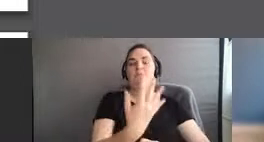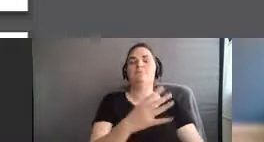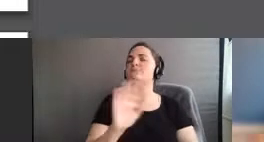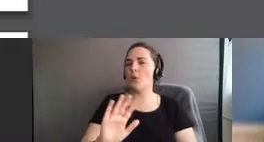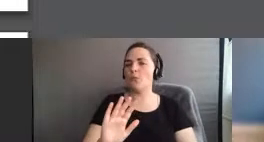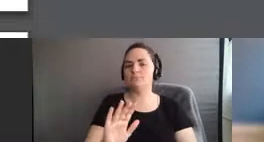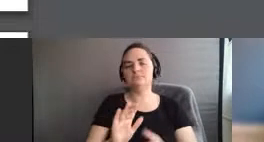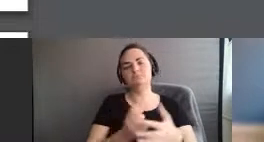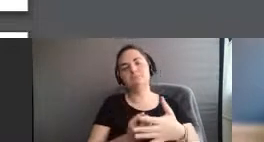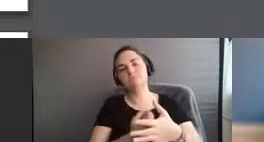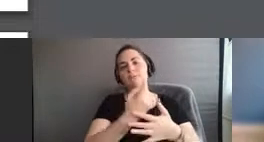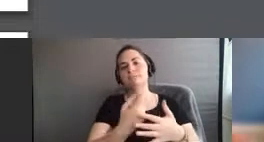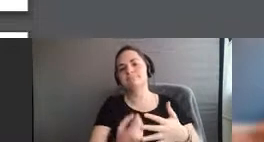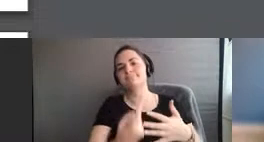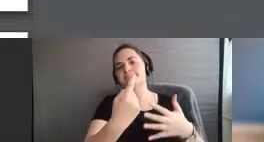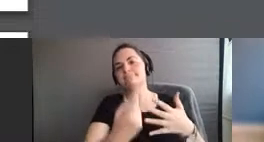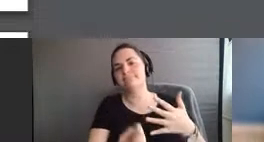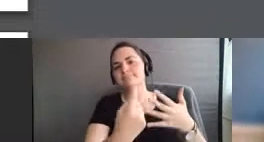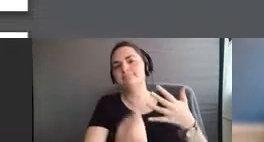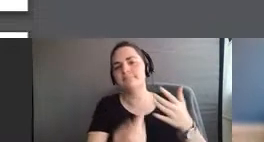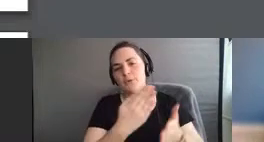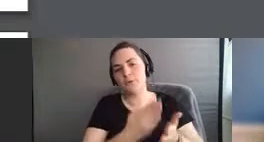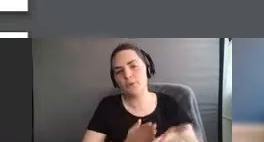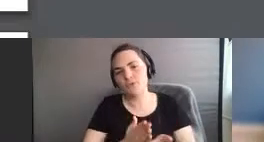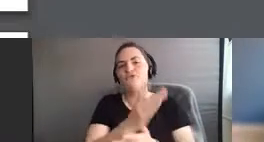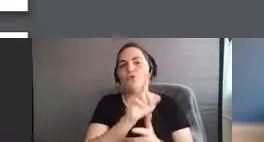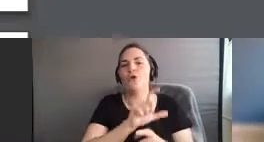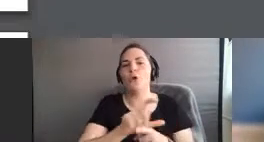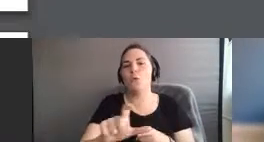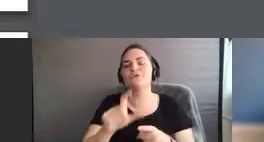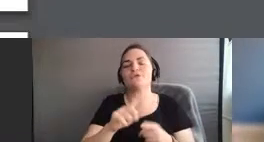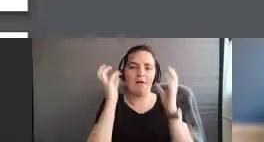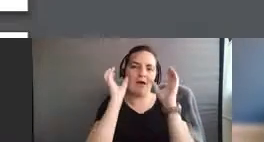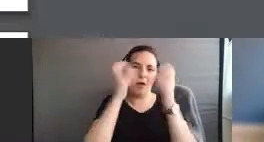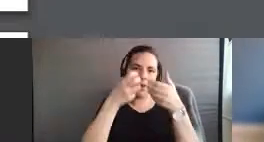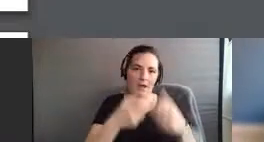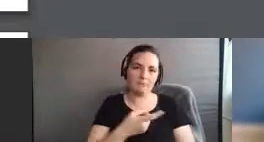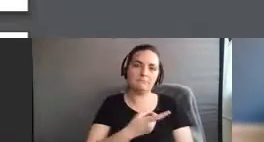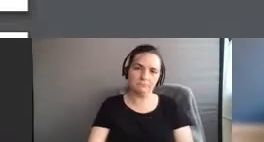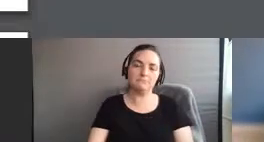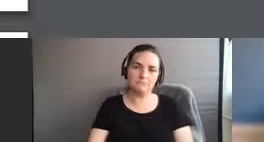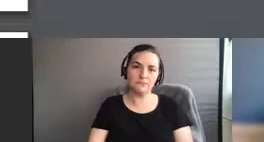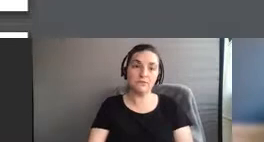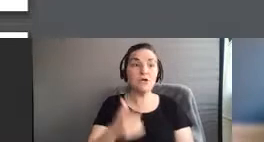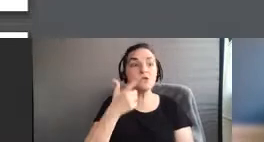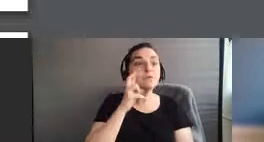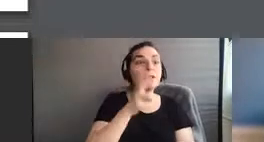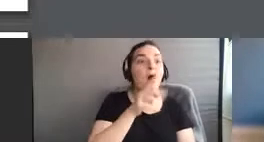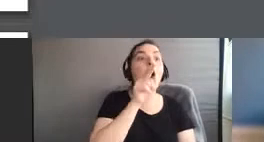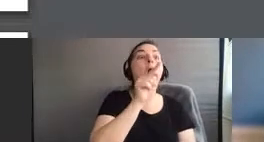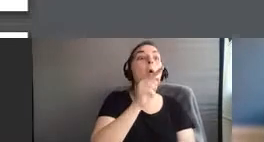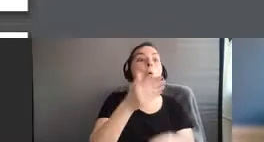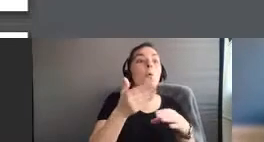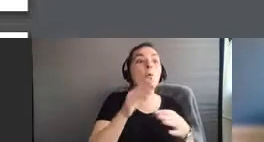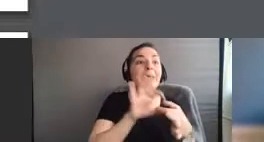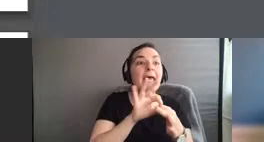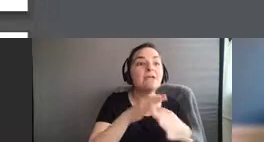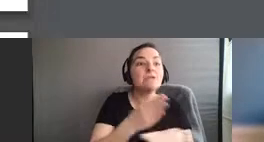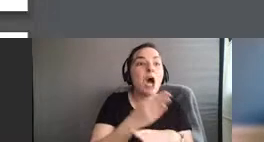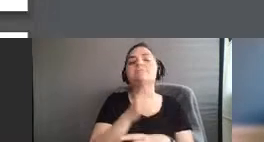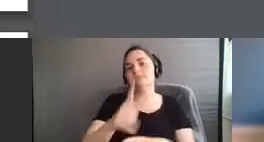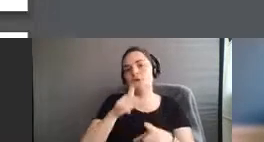appear throughout the course on Aula. So you find the engagement task, you do it. Each time